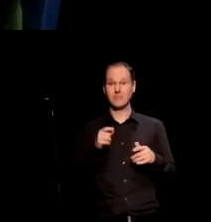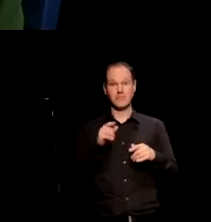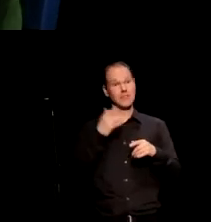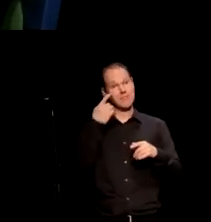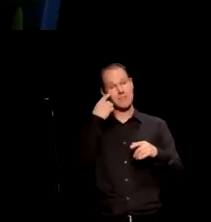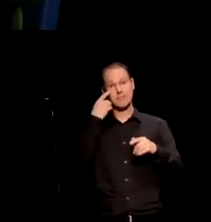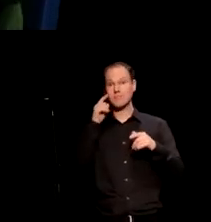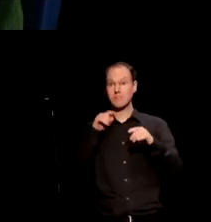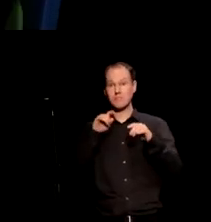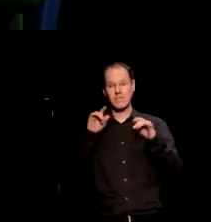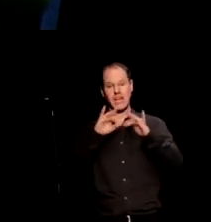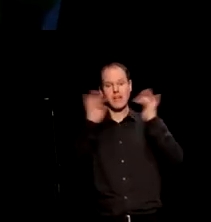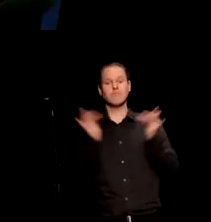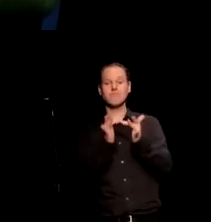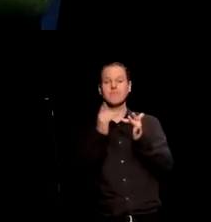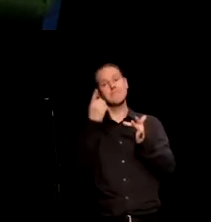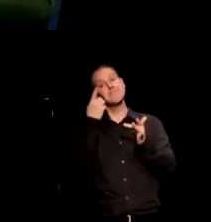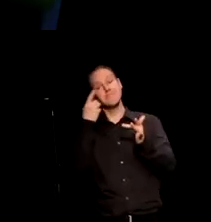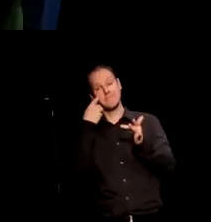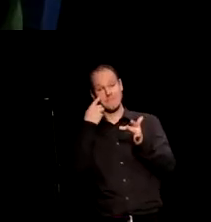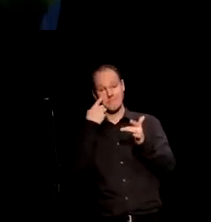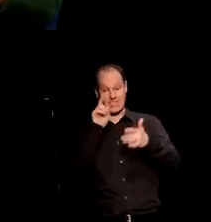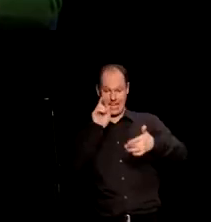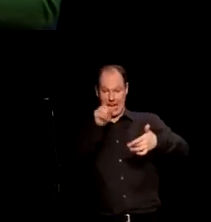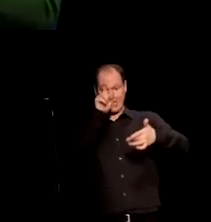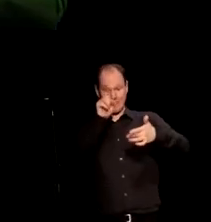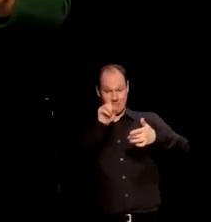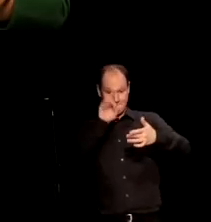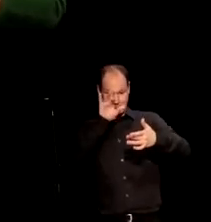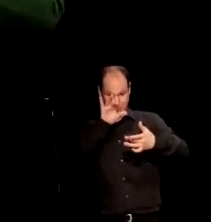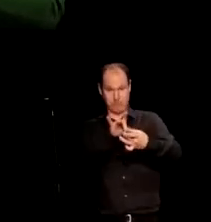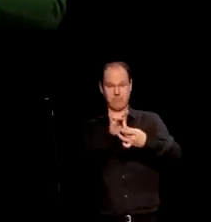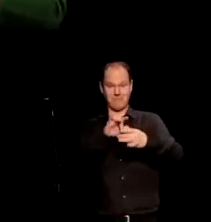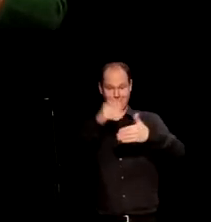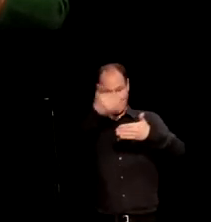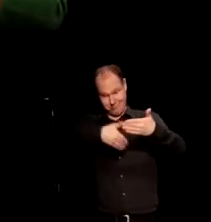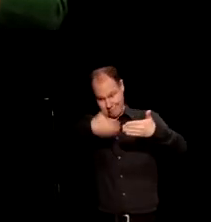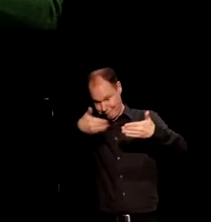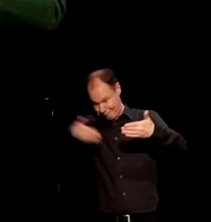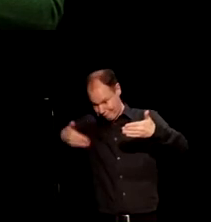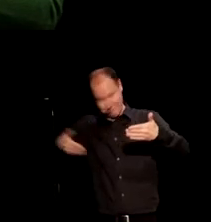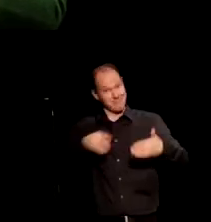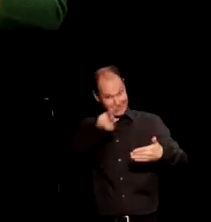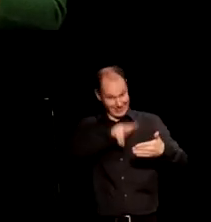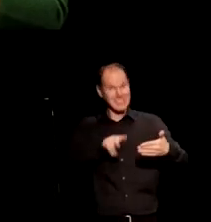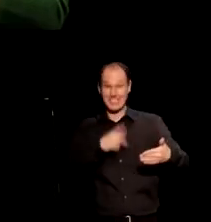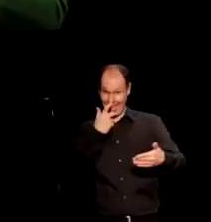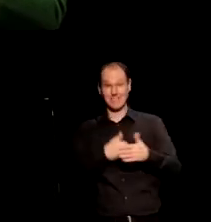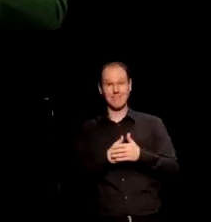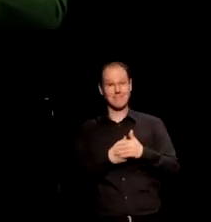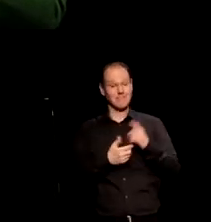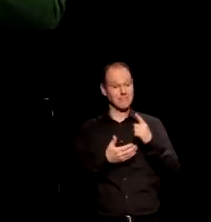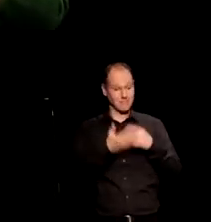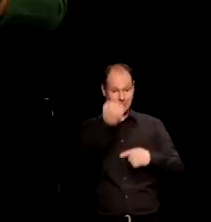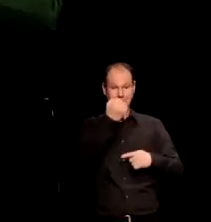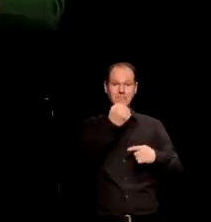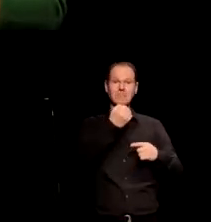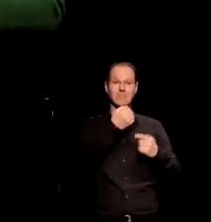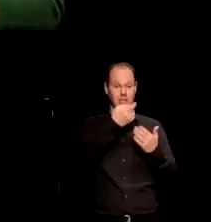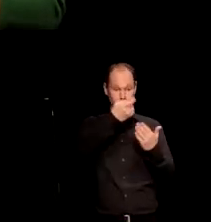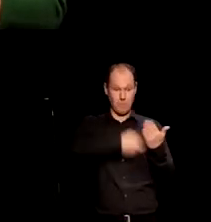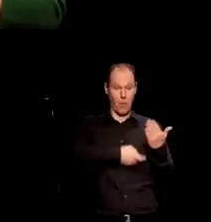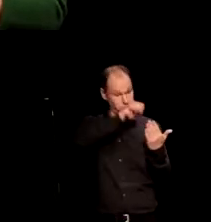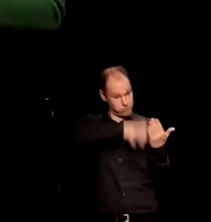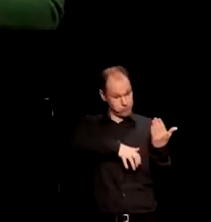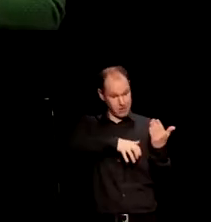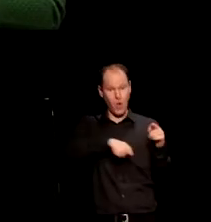the program is available digitally. There's a link to it, and those of you here, so you can, yeah, you can find the census report and the whole